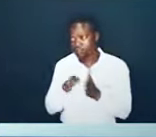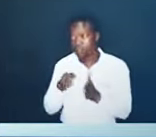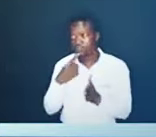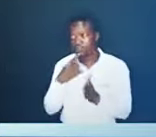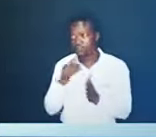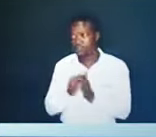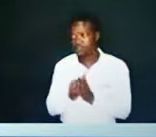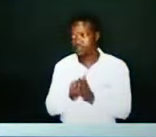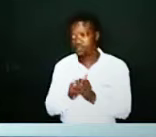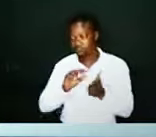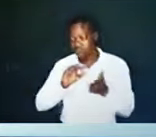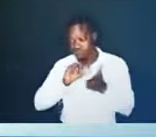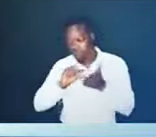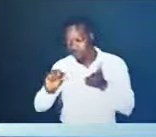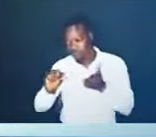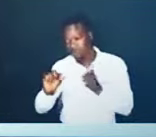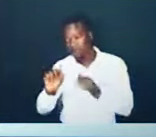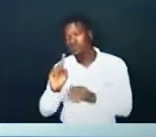especially verse 1.